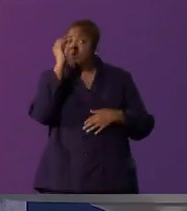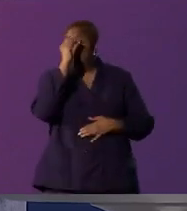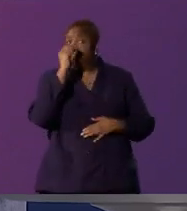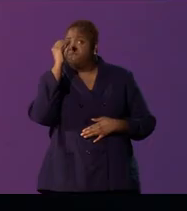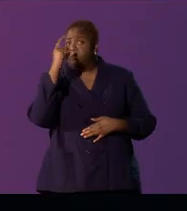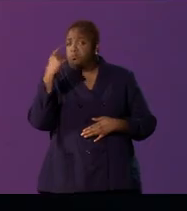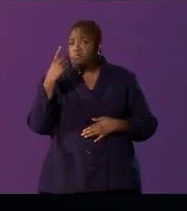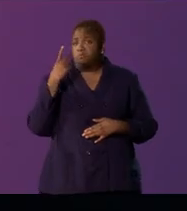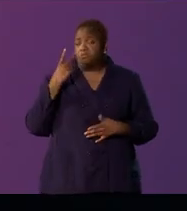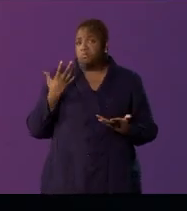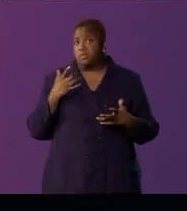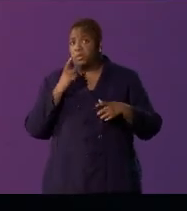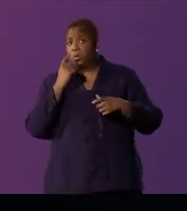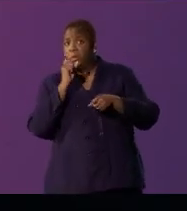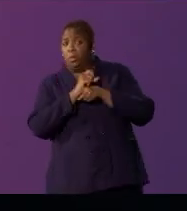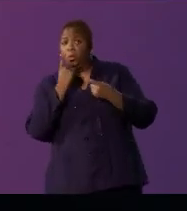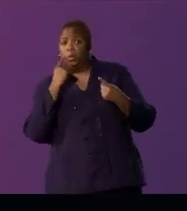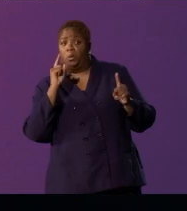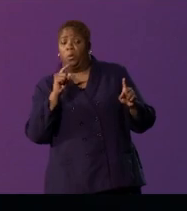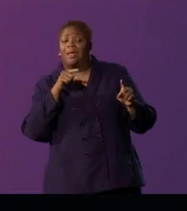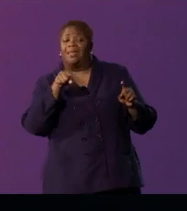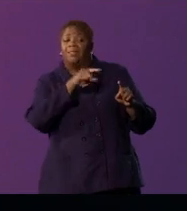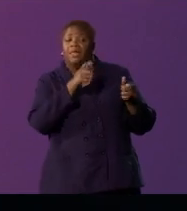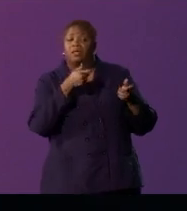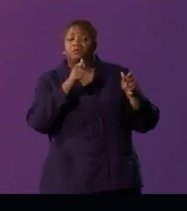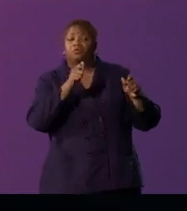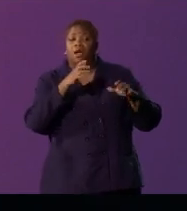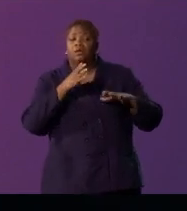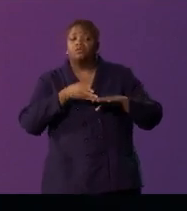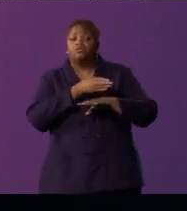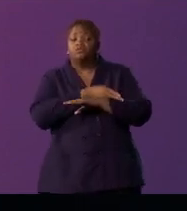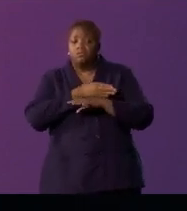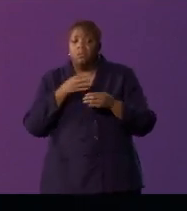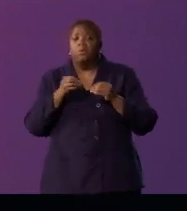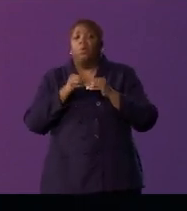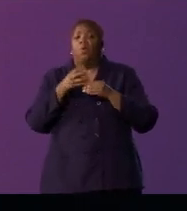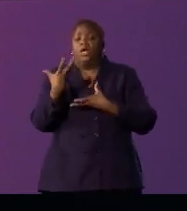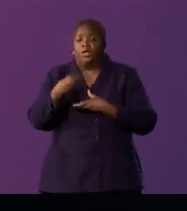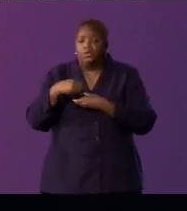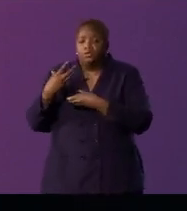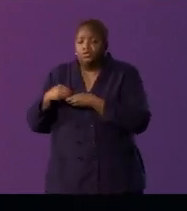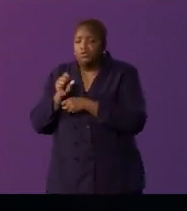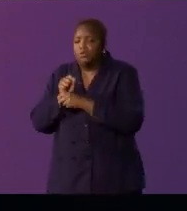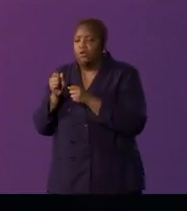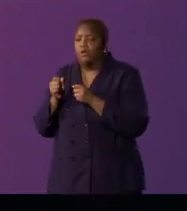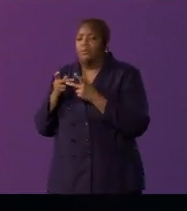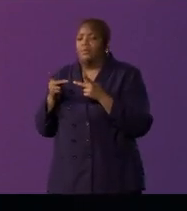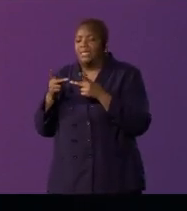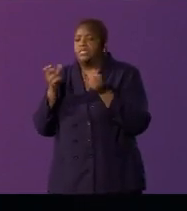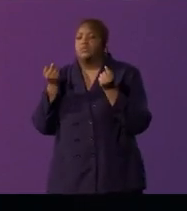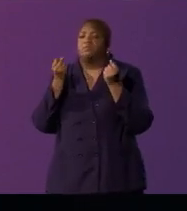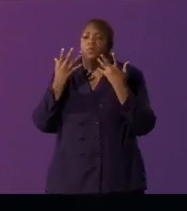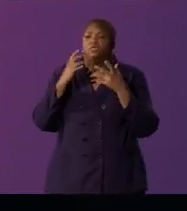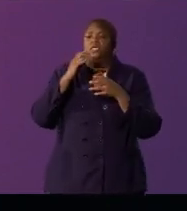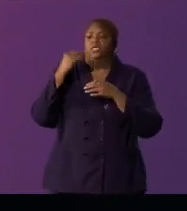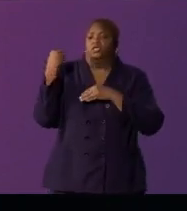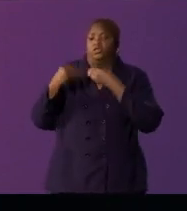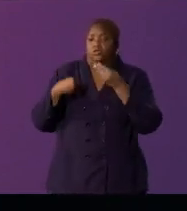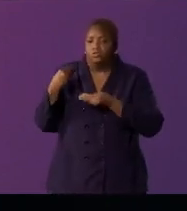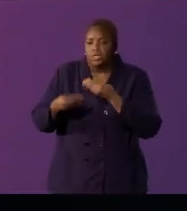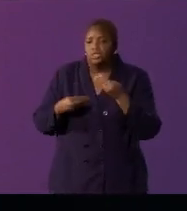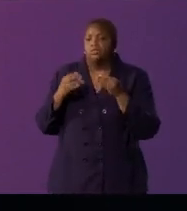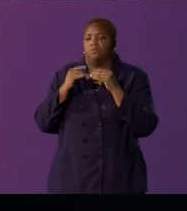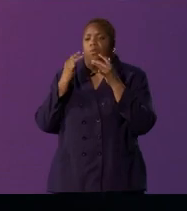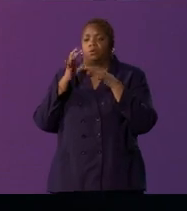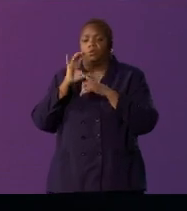work well for companies as they strive to build inclusive workplaces, multi-generational, culturally diverse workplaces? I know